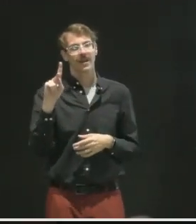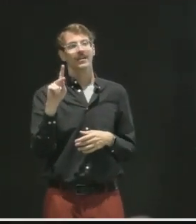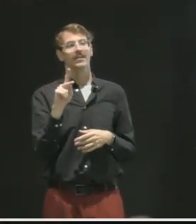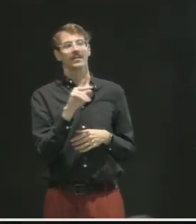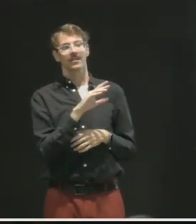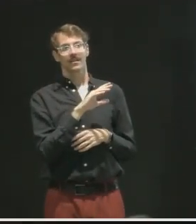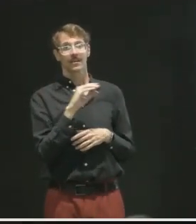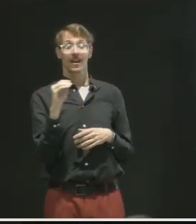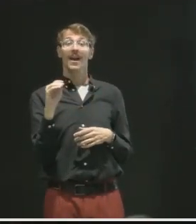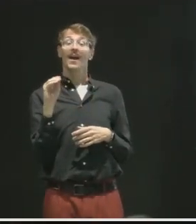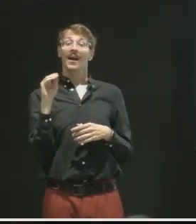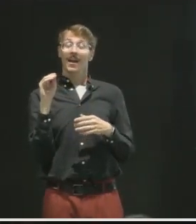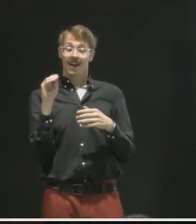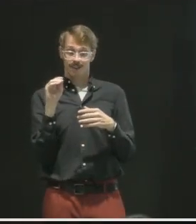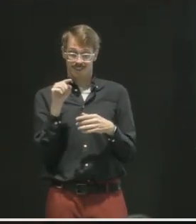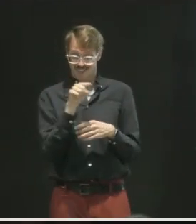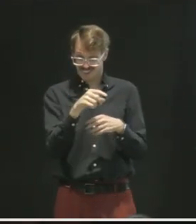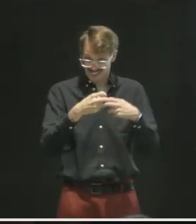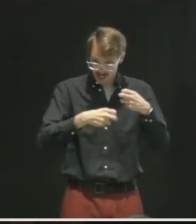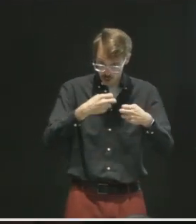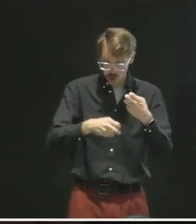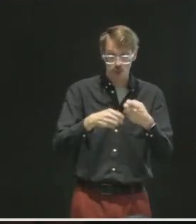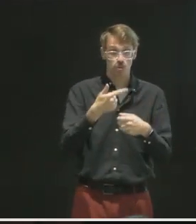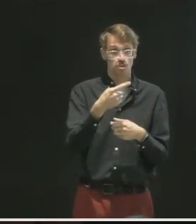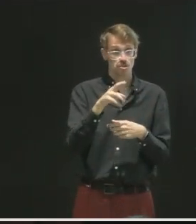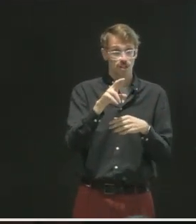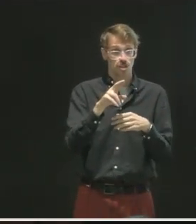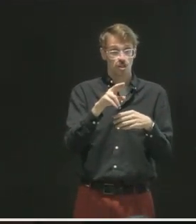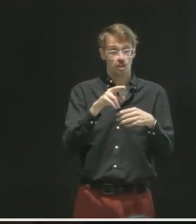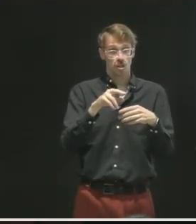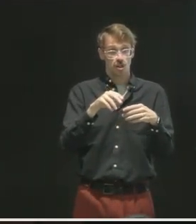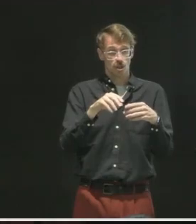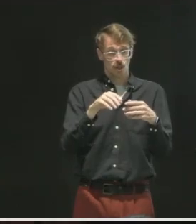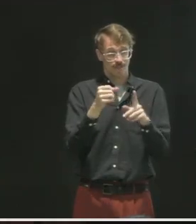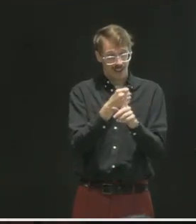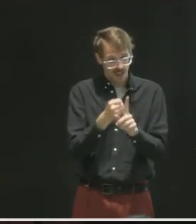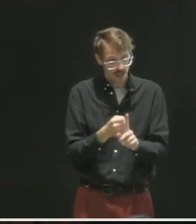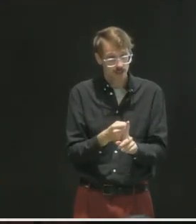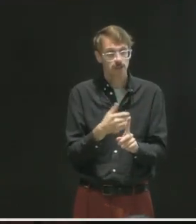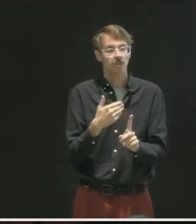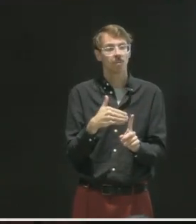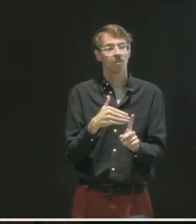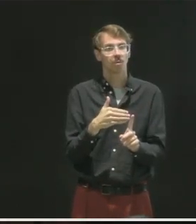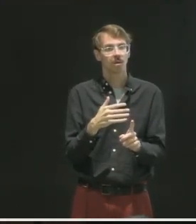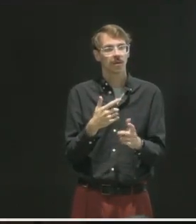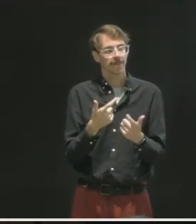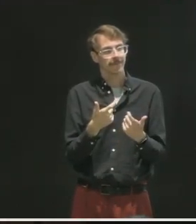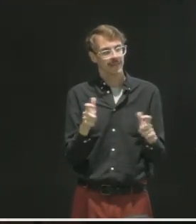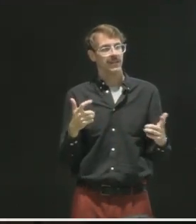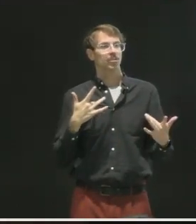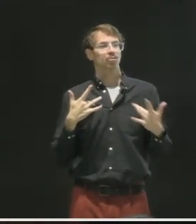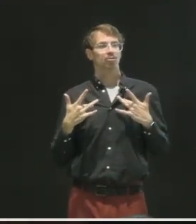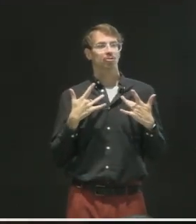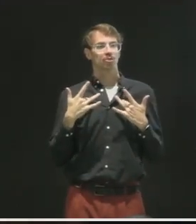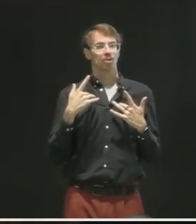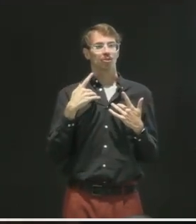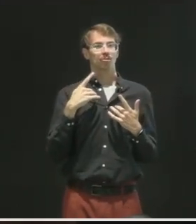gender-based violation is the concerning of the